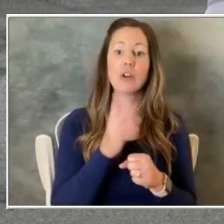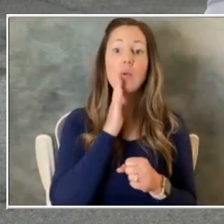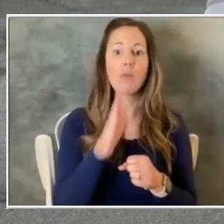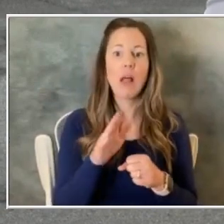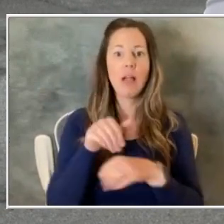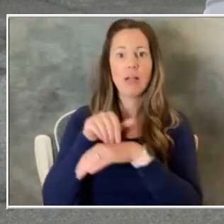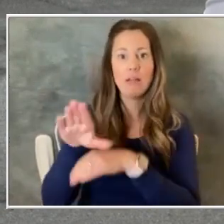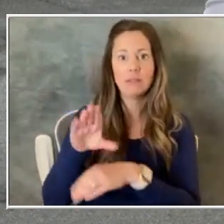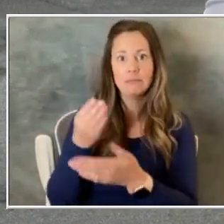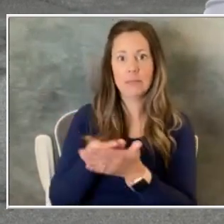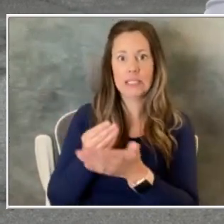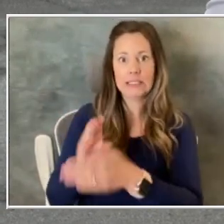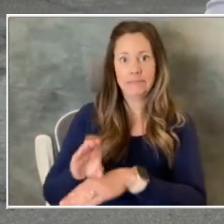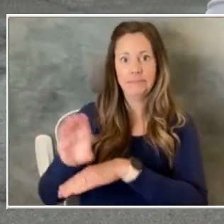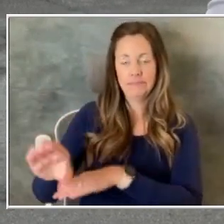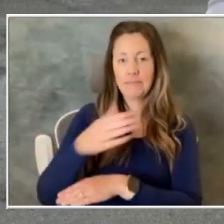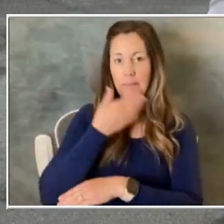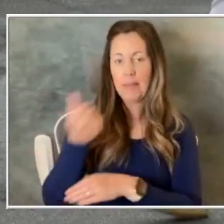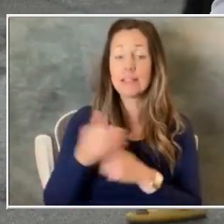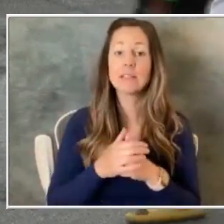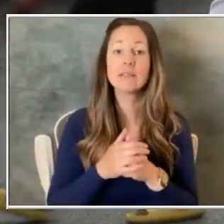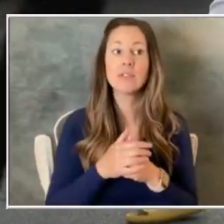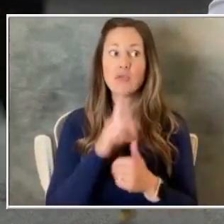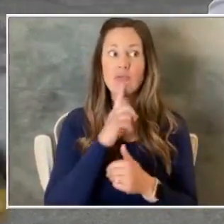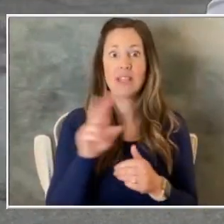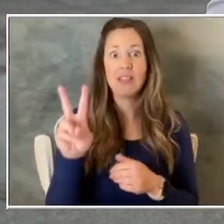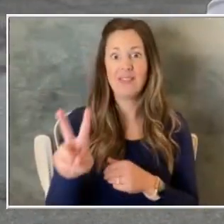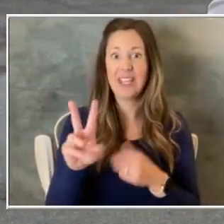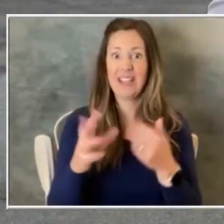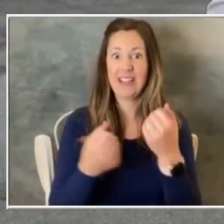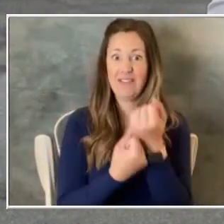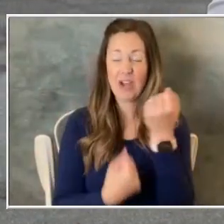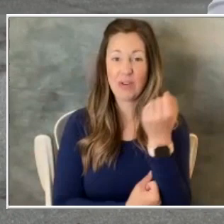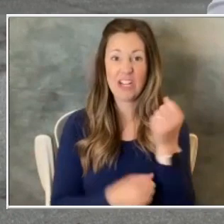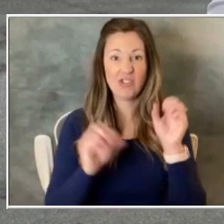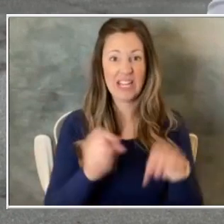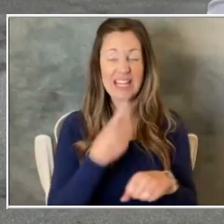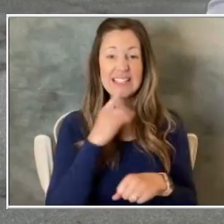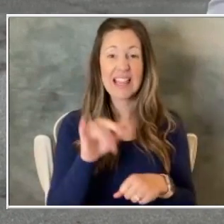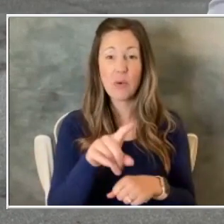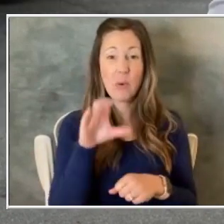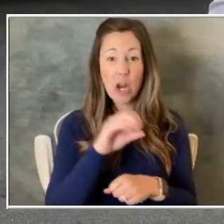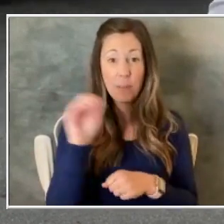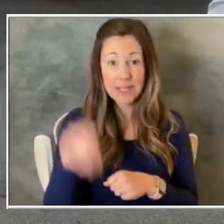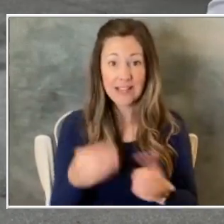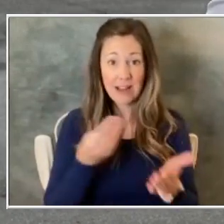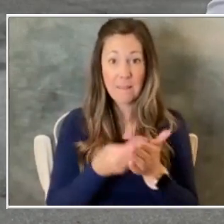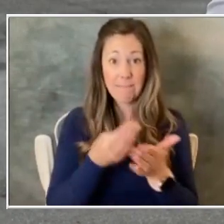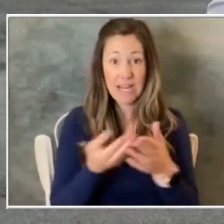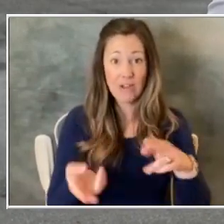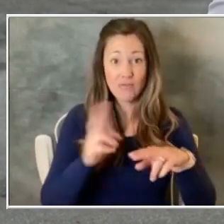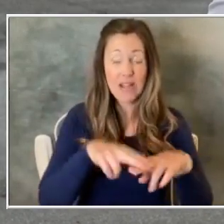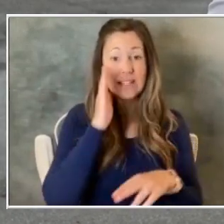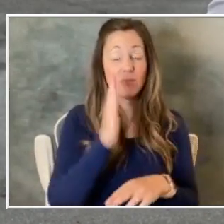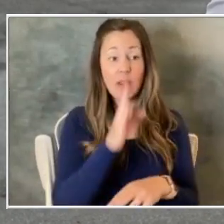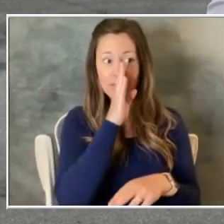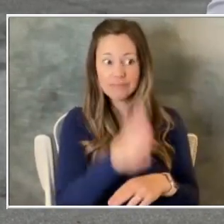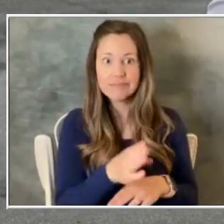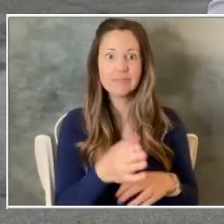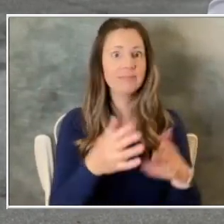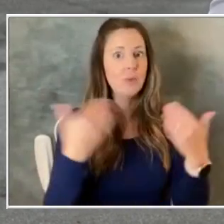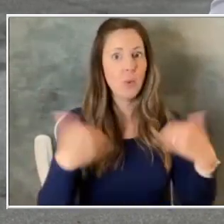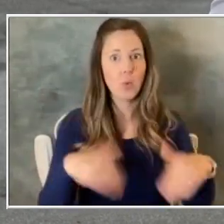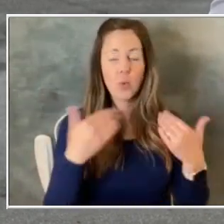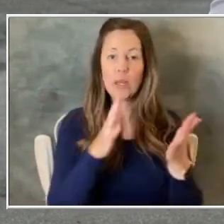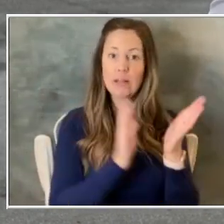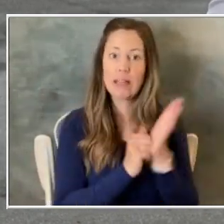research. And the beauty with the V Foundation, 100%. We can say that 100% of money raised goes right to game-changing cancer research so